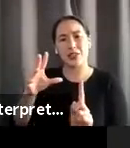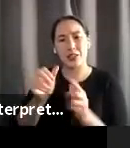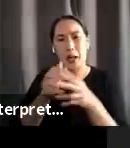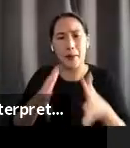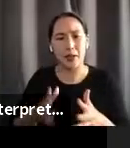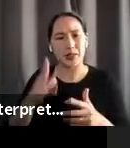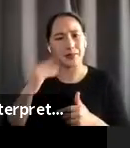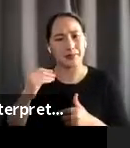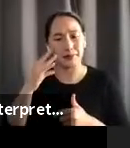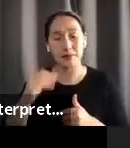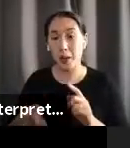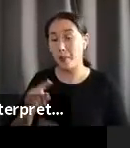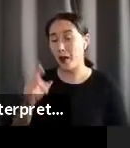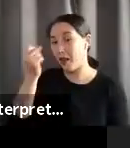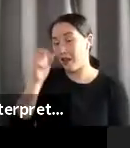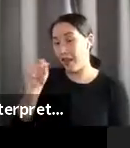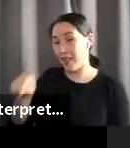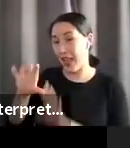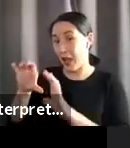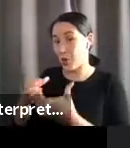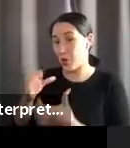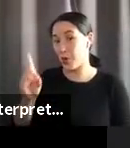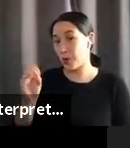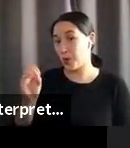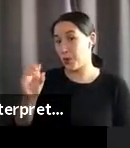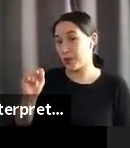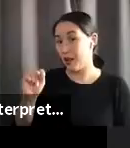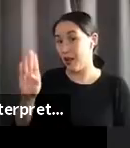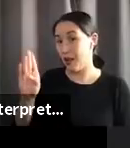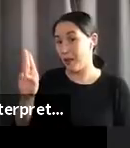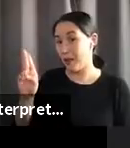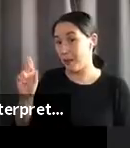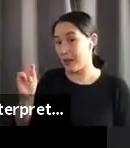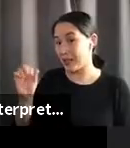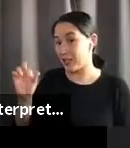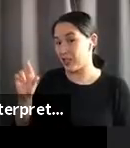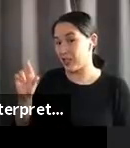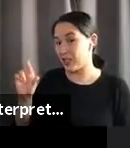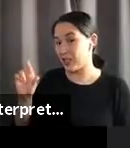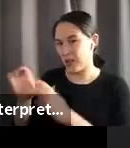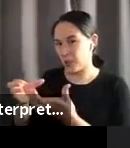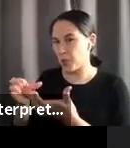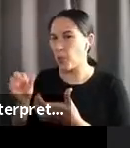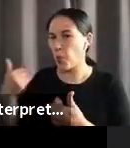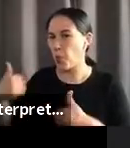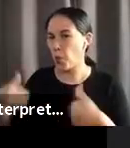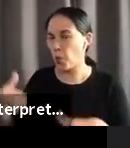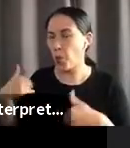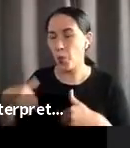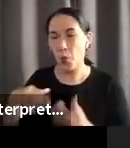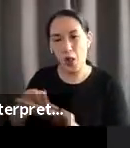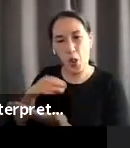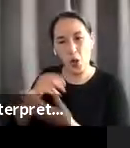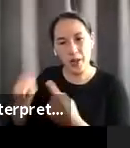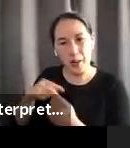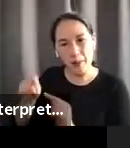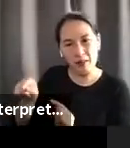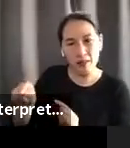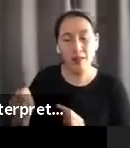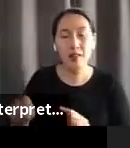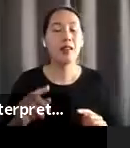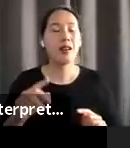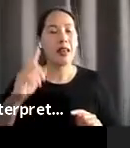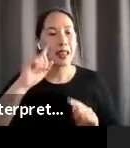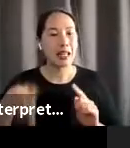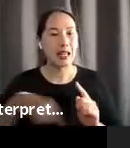the Dockbusters, this is something I want to kind of sort out here, because this is an important part about when we think about interracial violence and our kind of